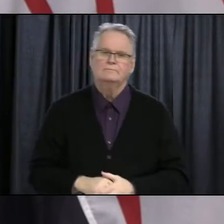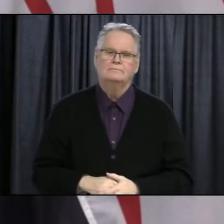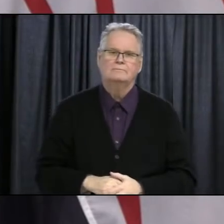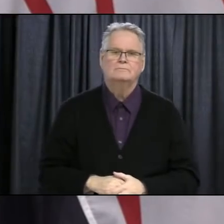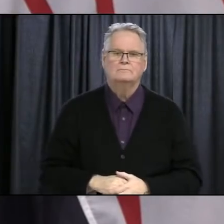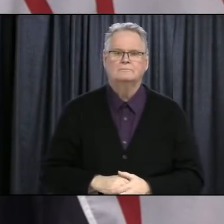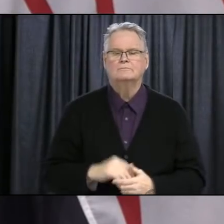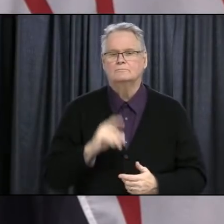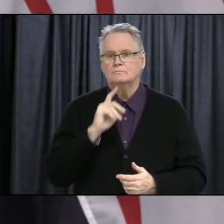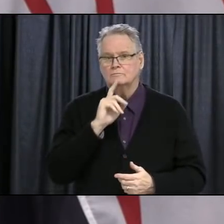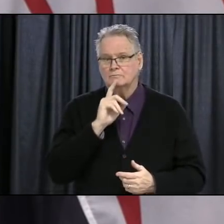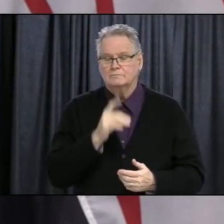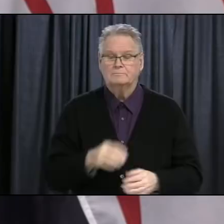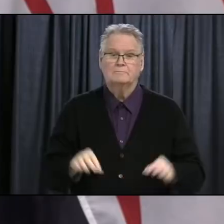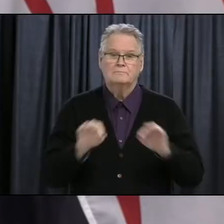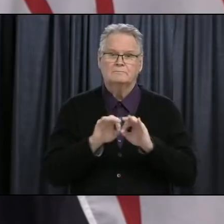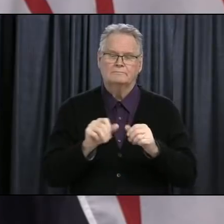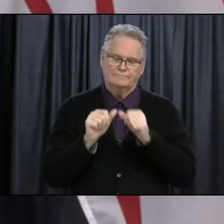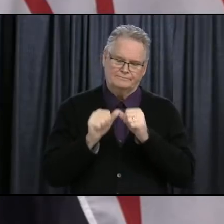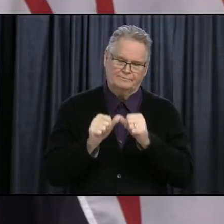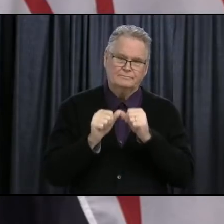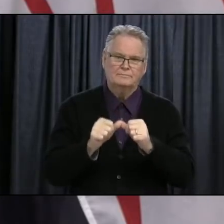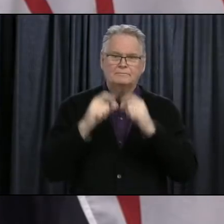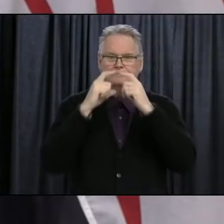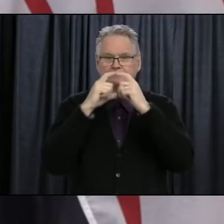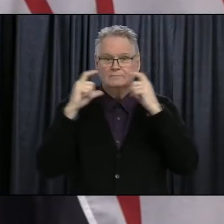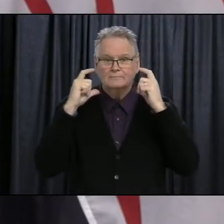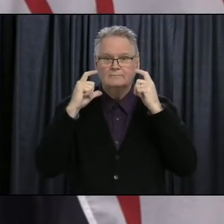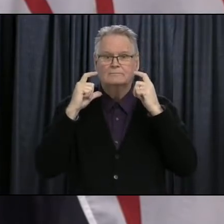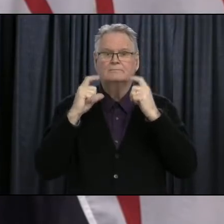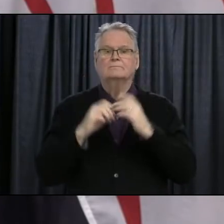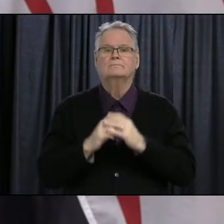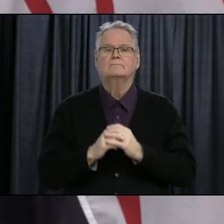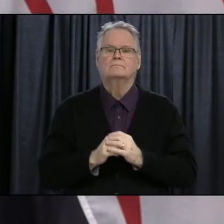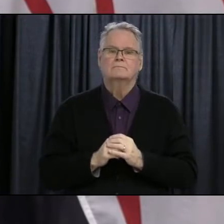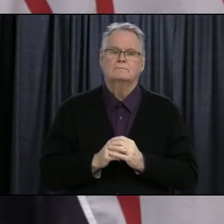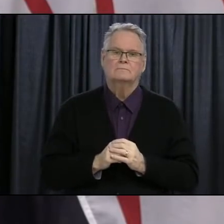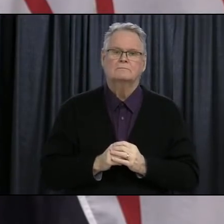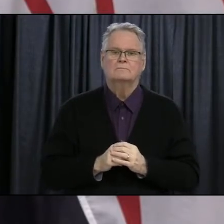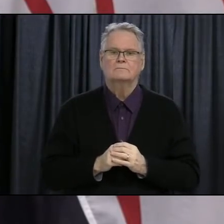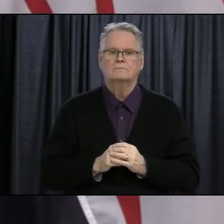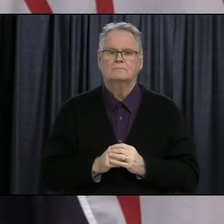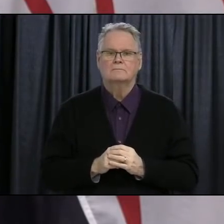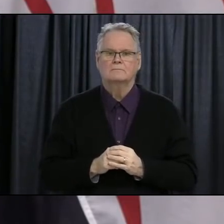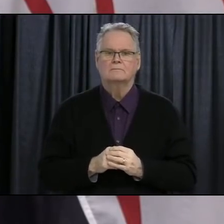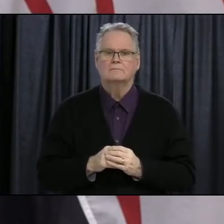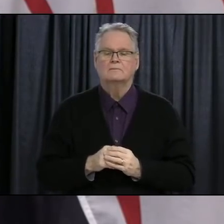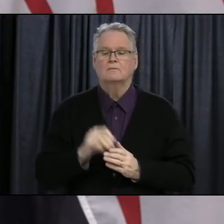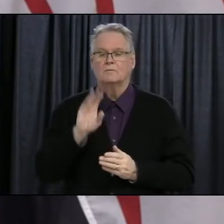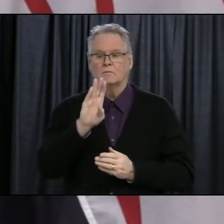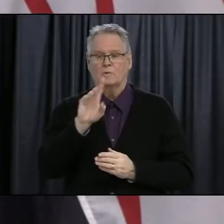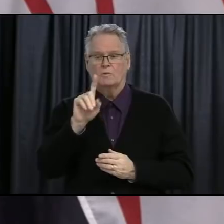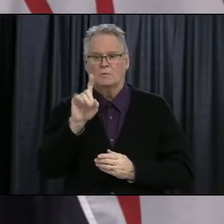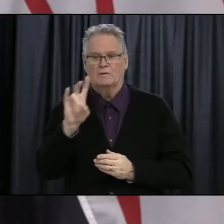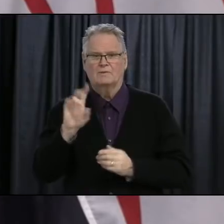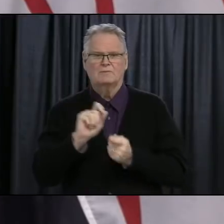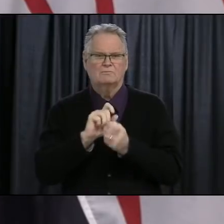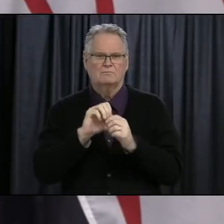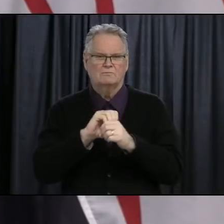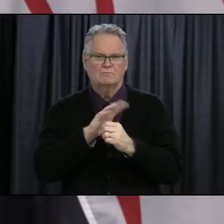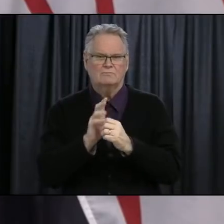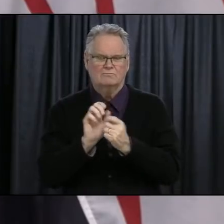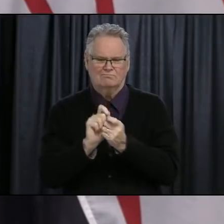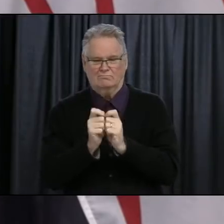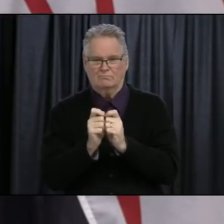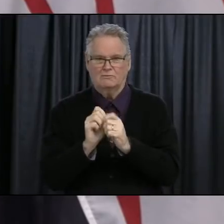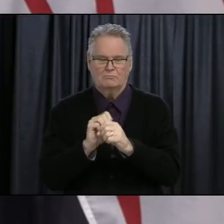the B.1.1.17 variant. Proper masking is an important part of protecting against this virus. Many